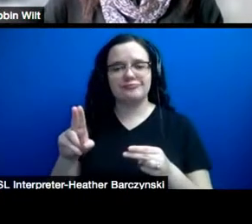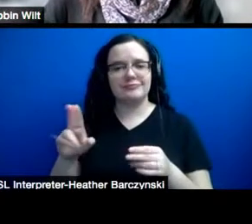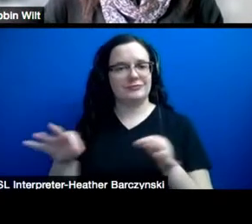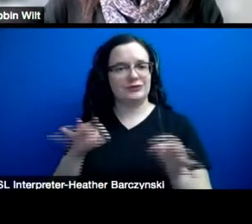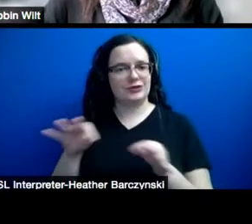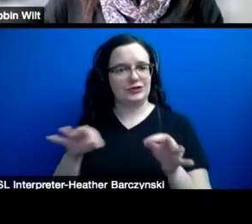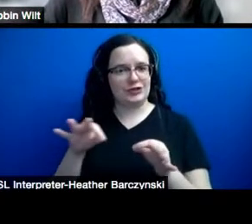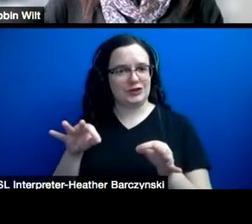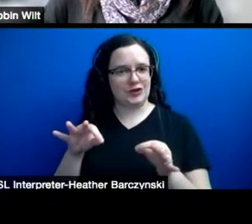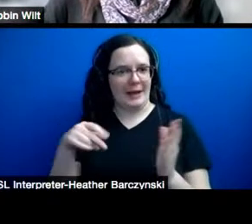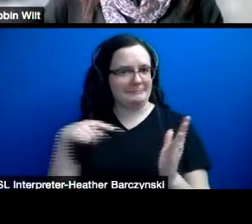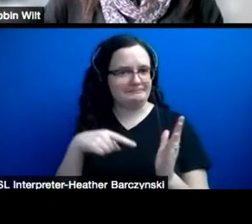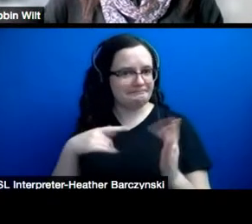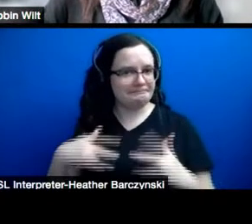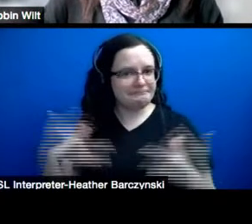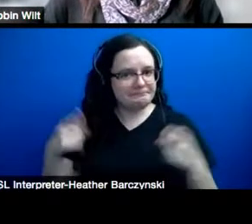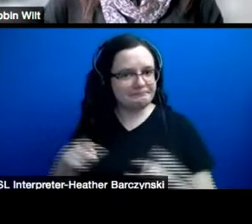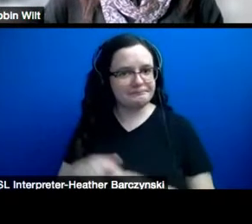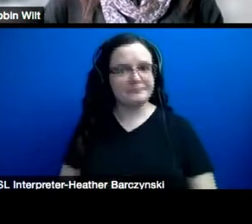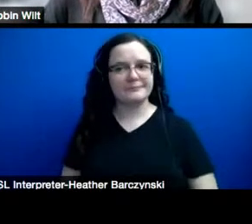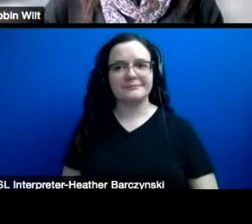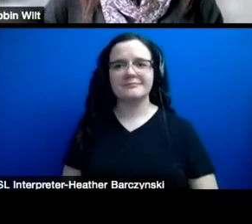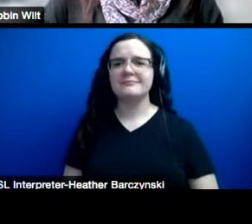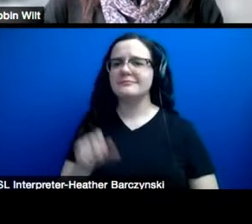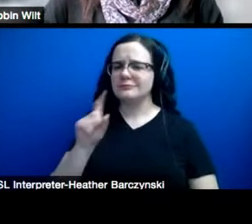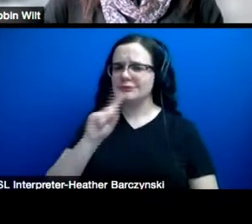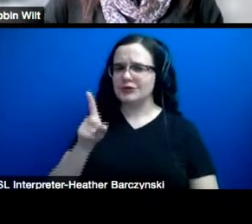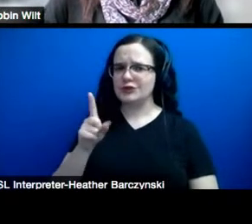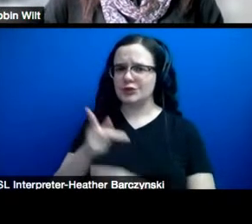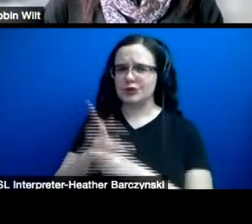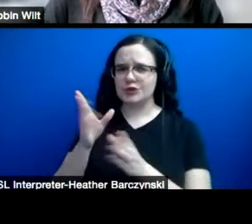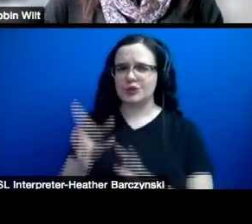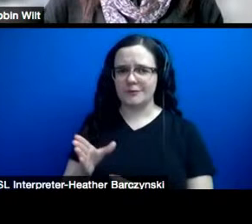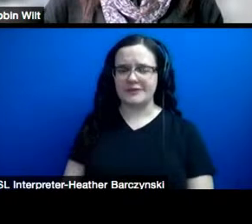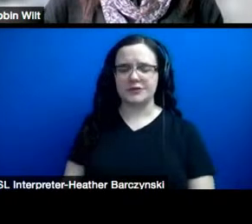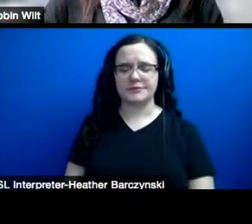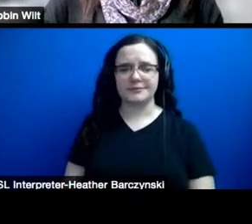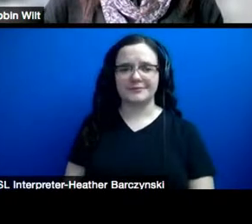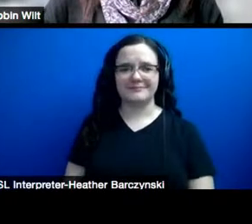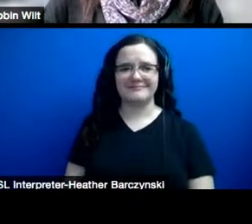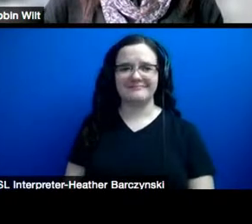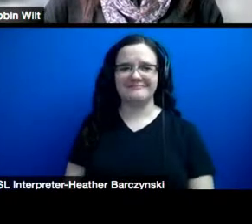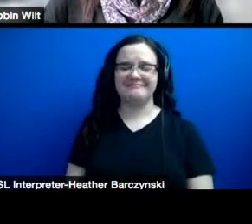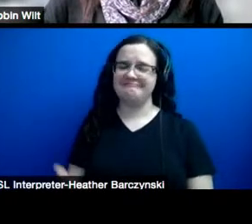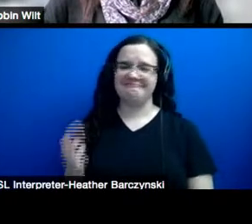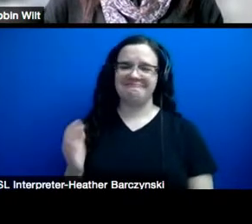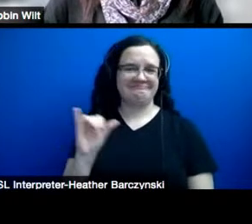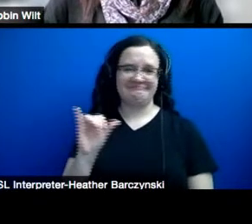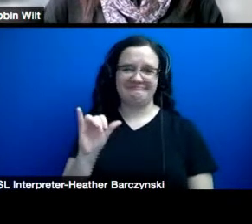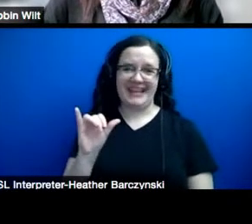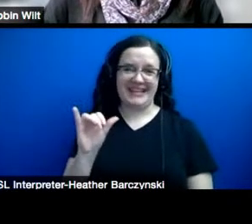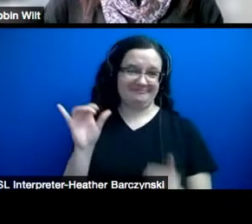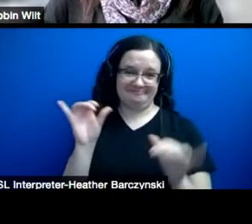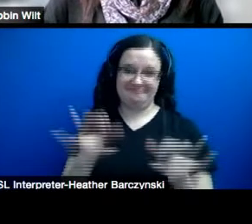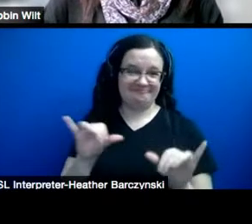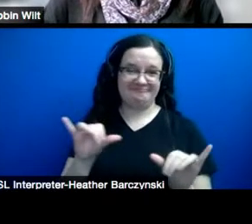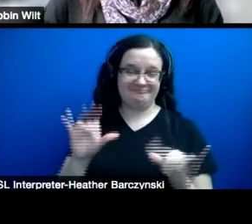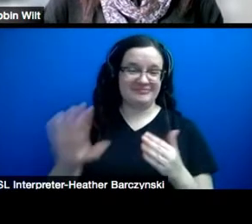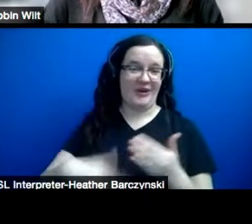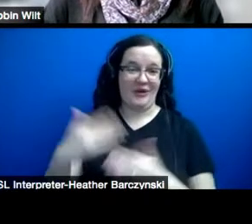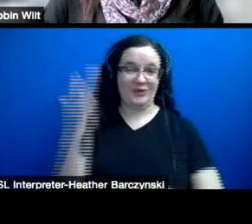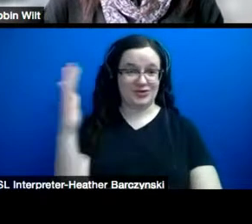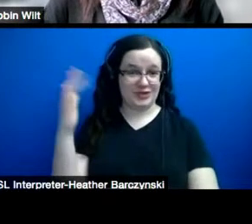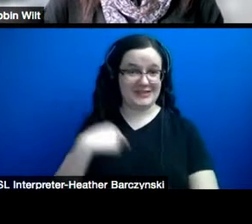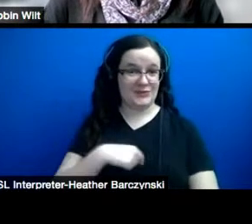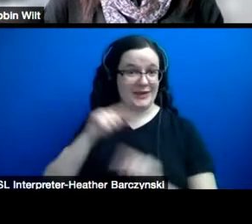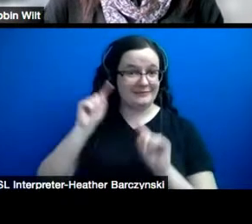describe what's at play here. Sure, Supervisor. You know, like with all the trees, we'll go out and do an evaluation. We